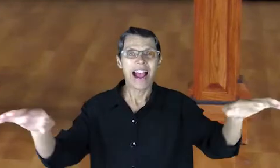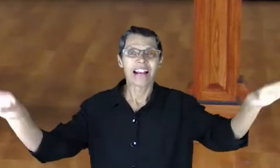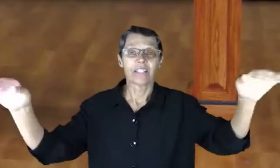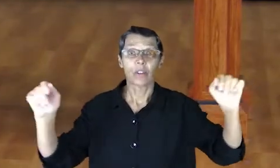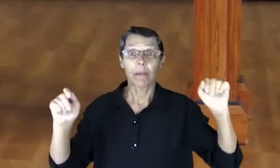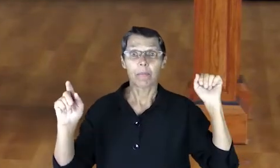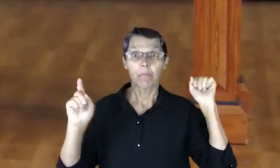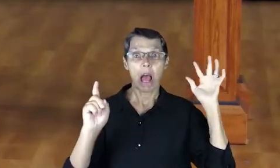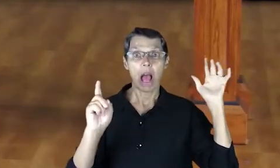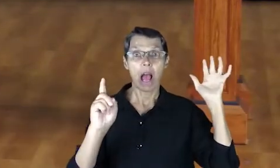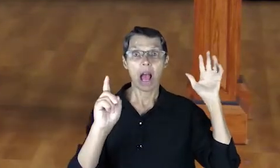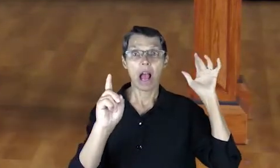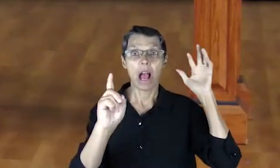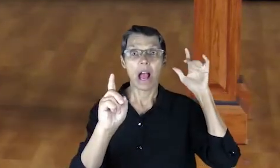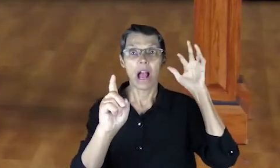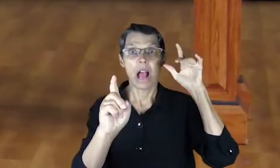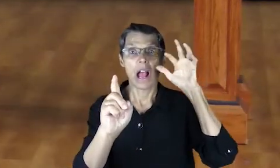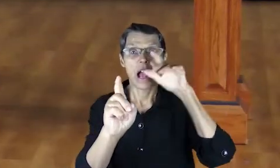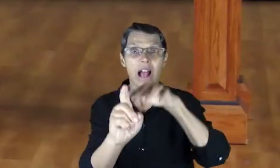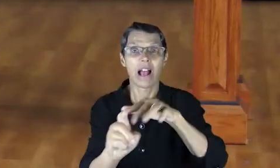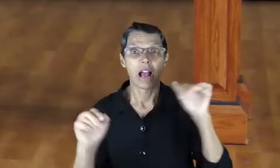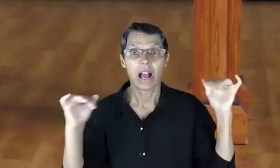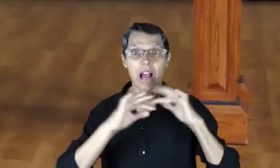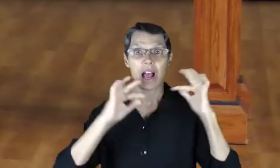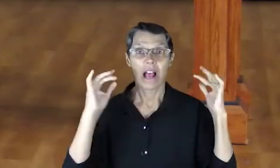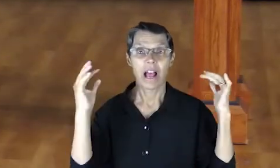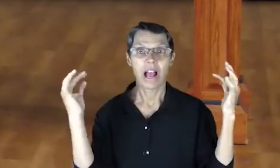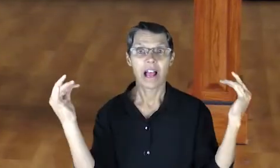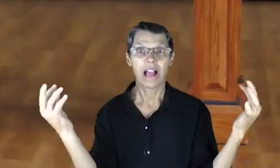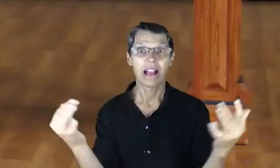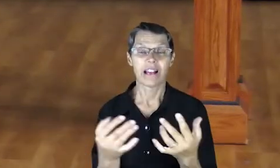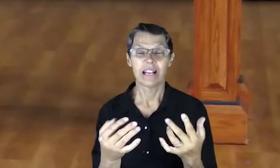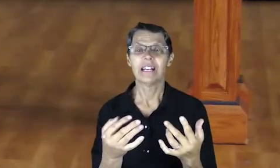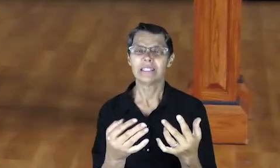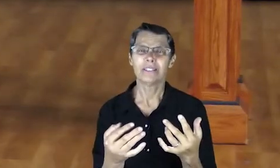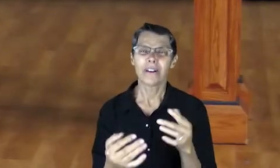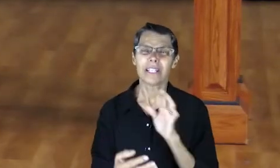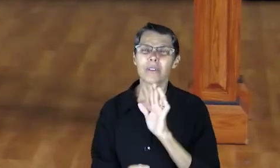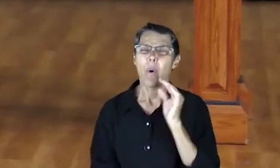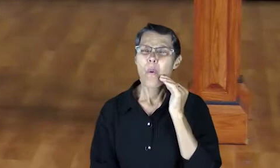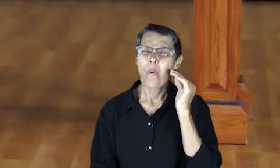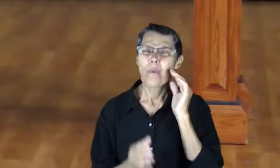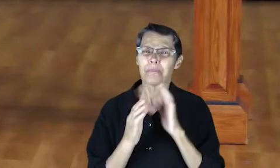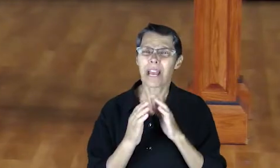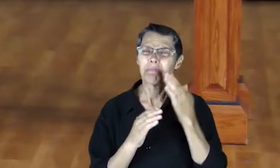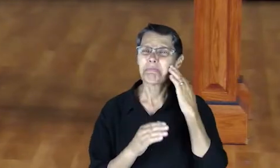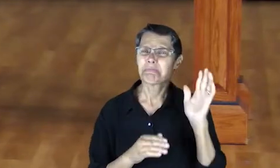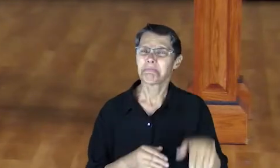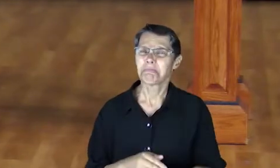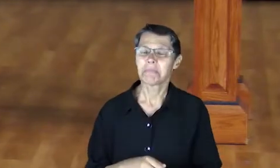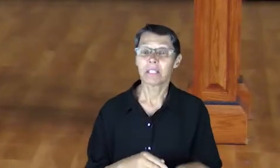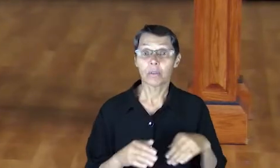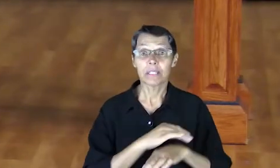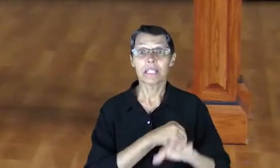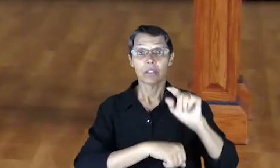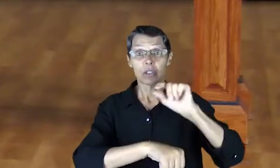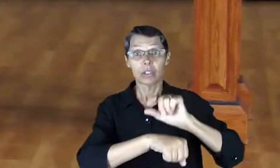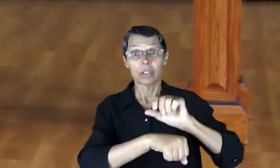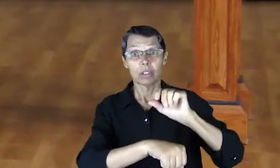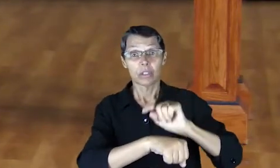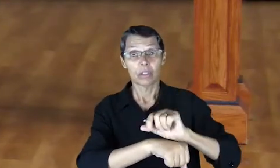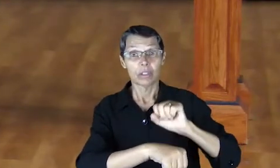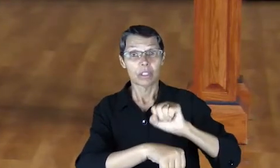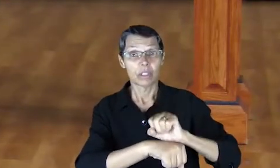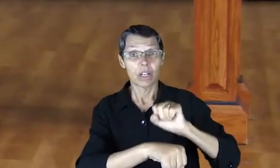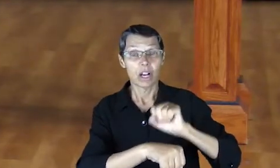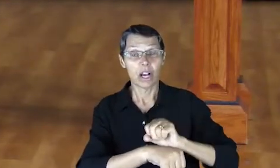was surrounded by thousands of people. So they had heard about him in his hometown as well. And he goes to the synagogue and he begins teaching.